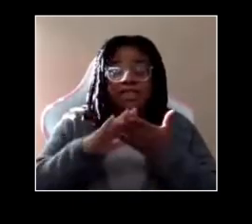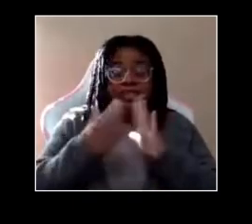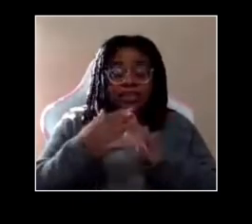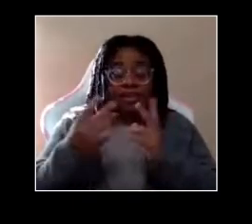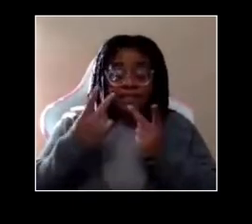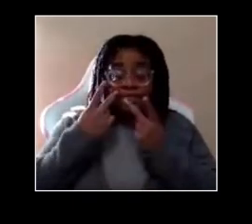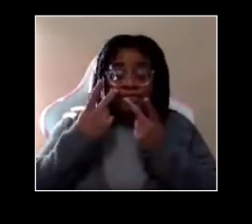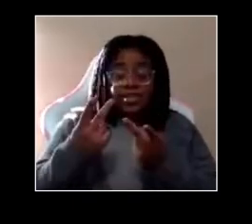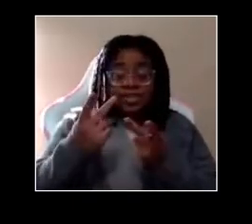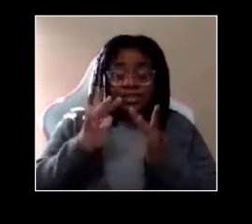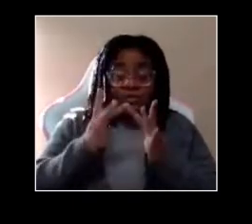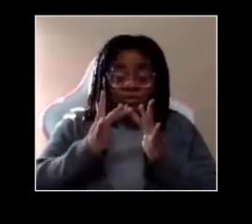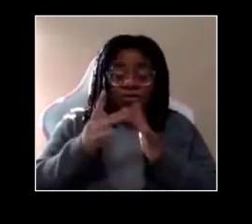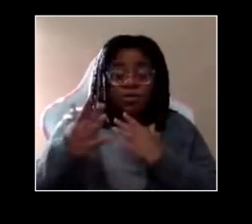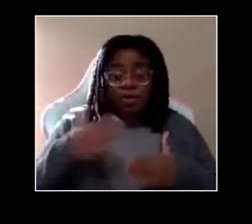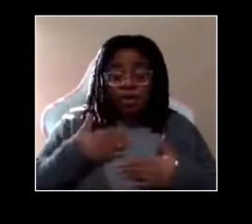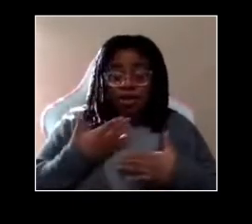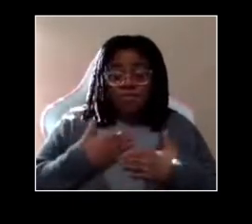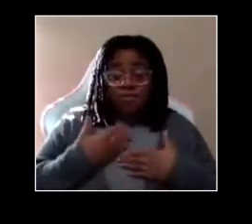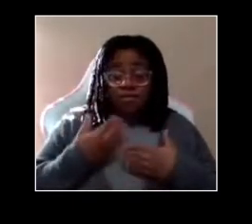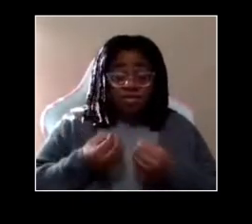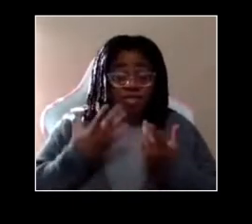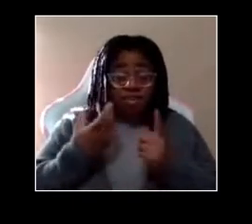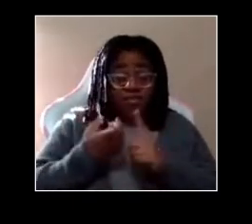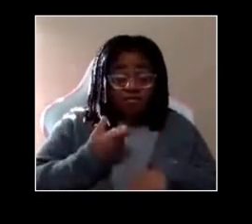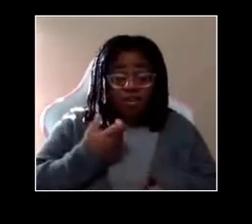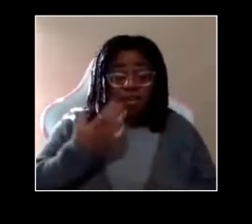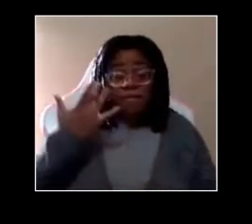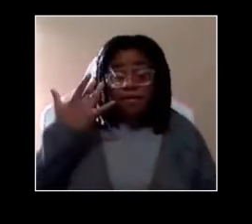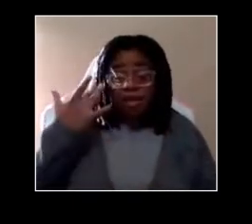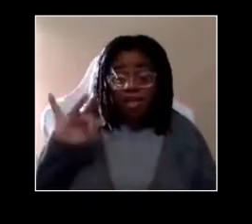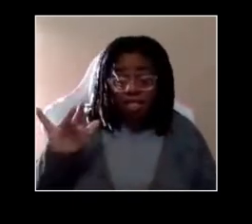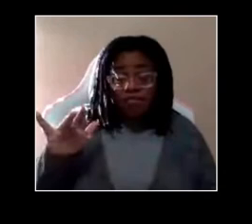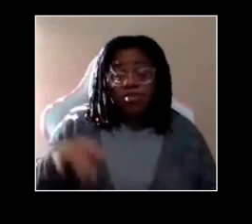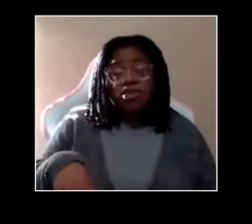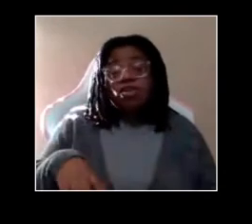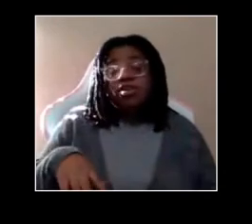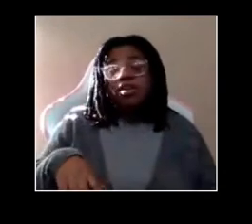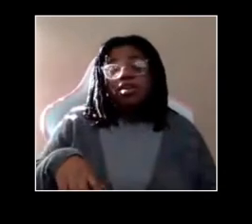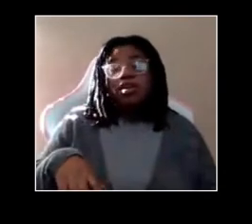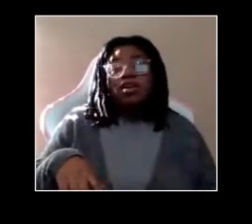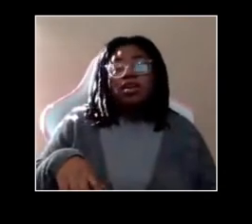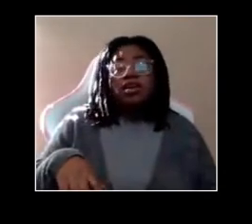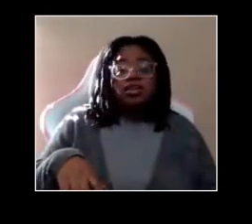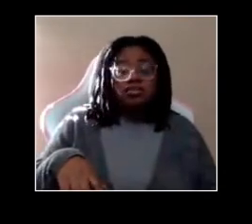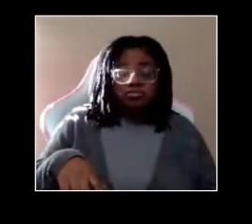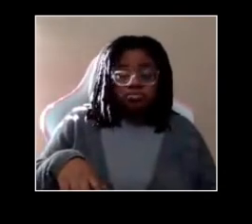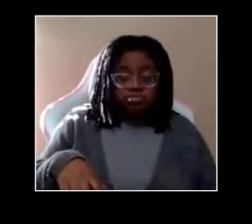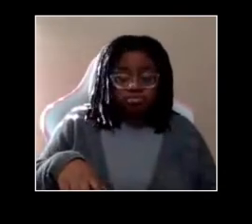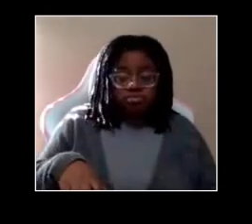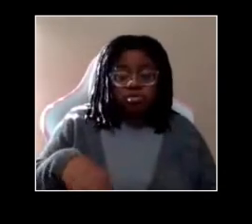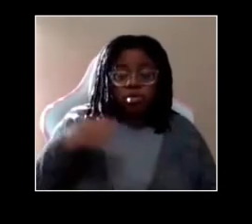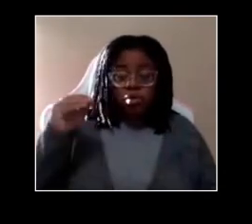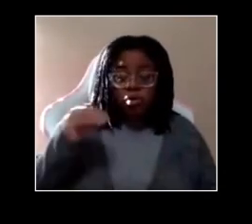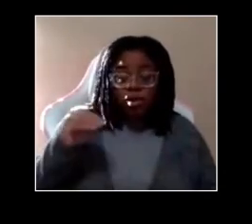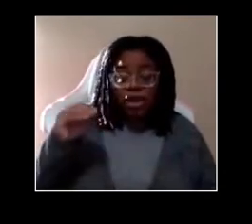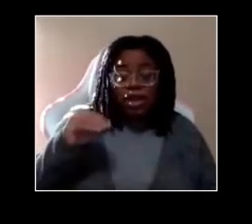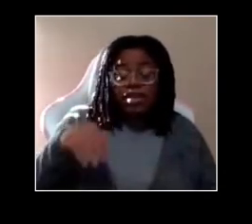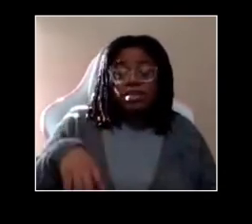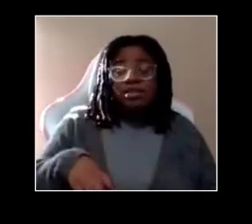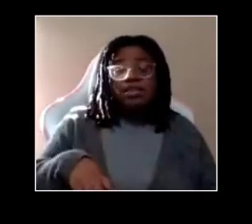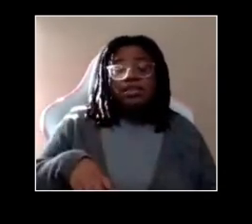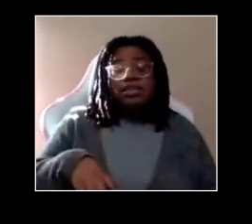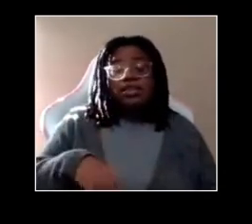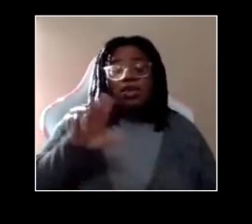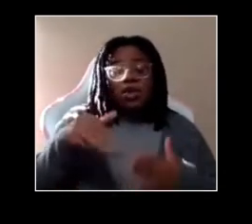websites, and we are happy to see that a lot of them are within and around in the Mountain West area already, including Oregon. And all